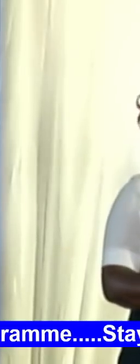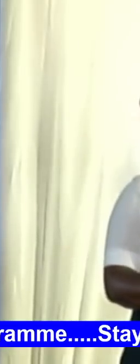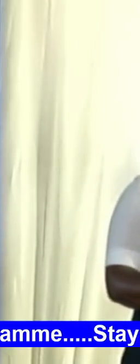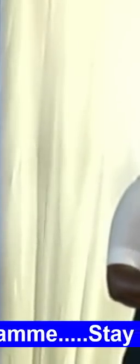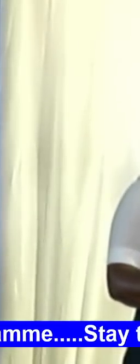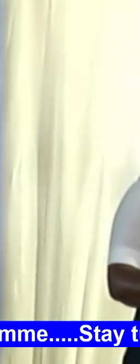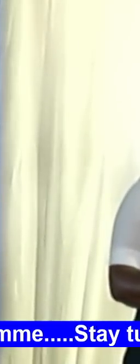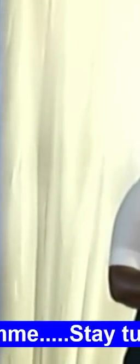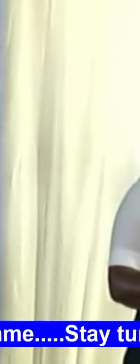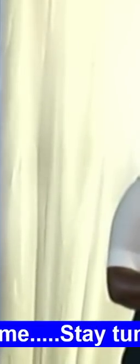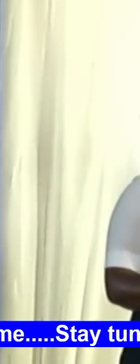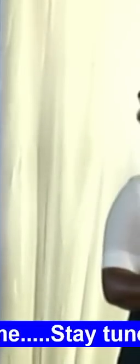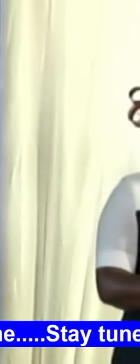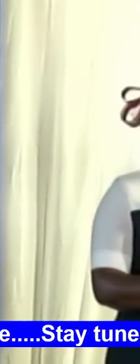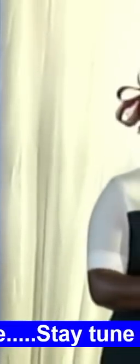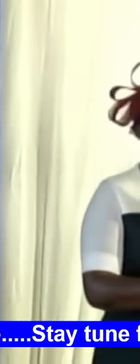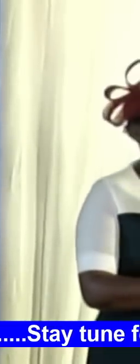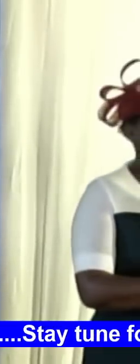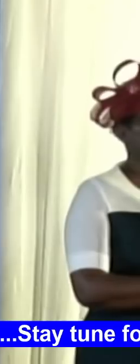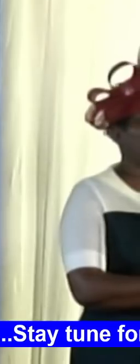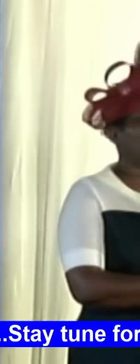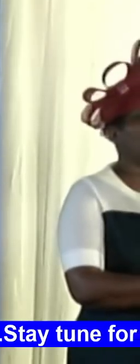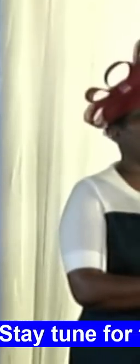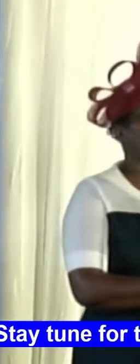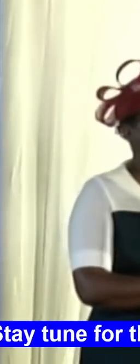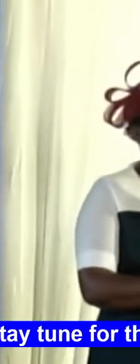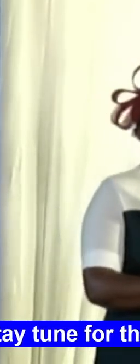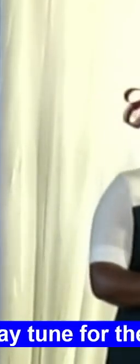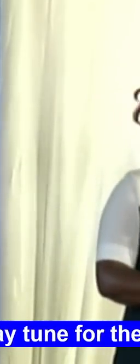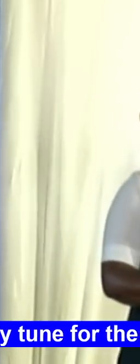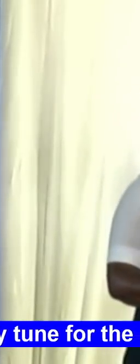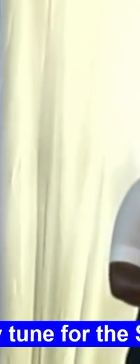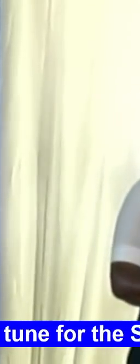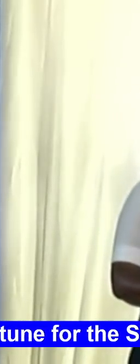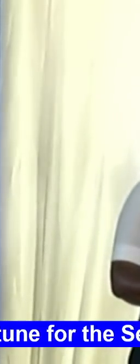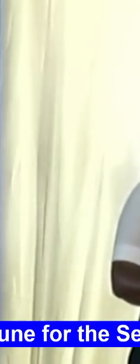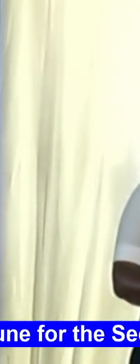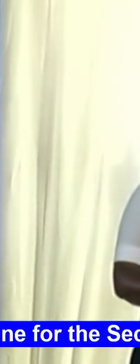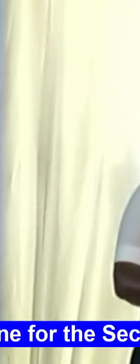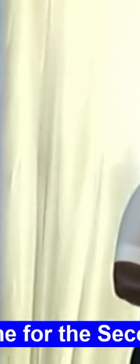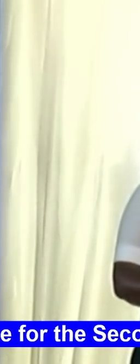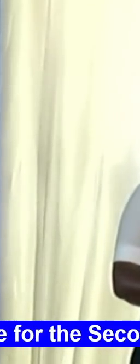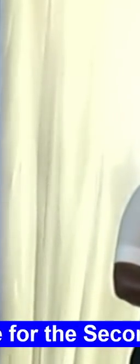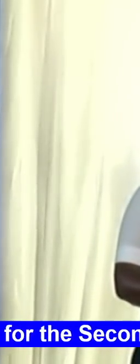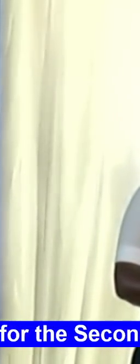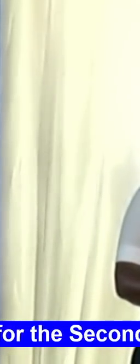you. Going to live the way.